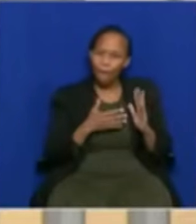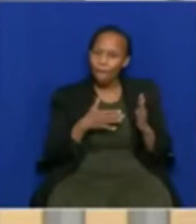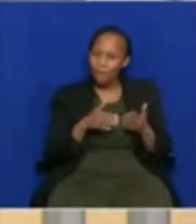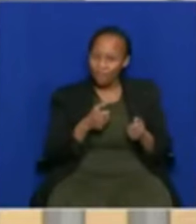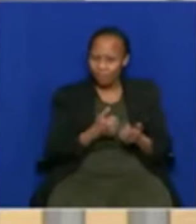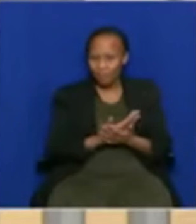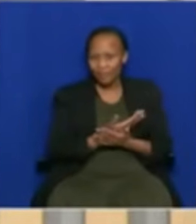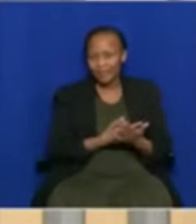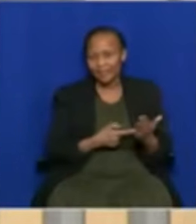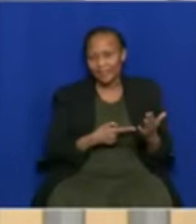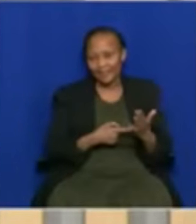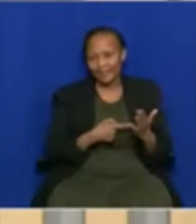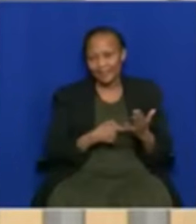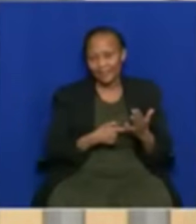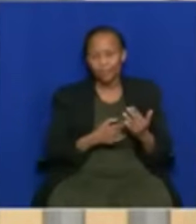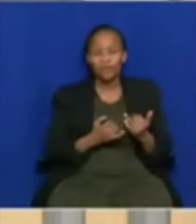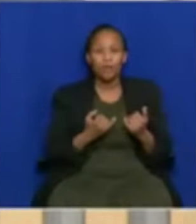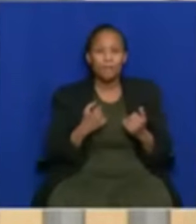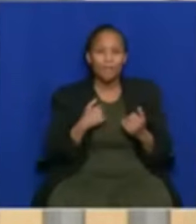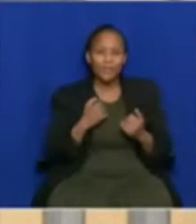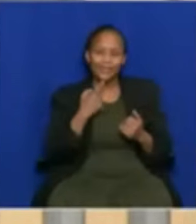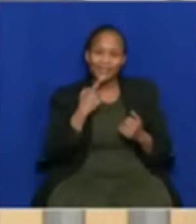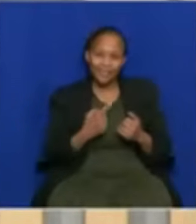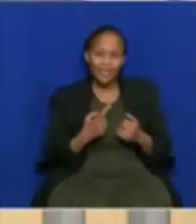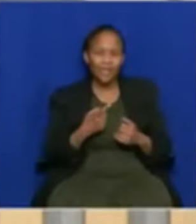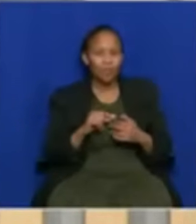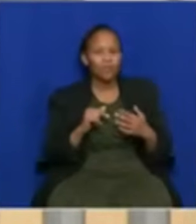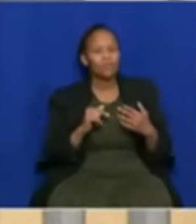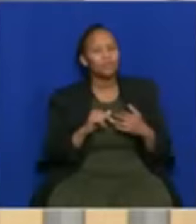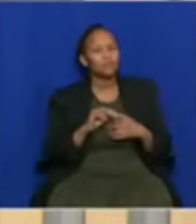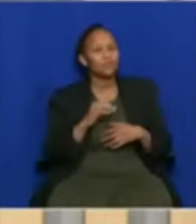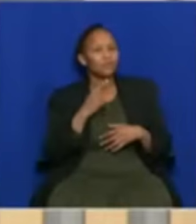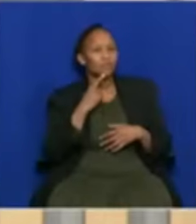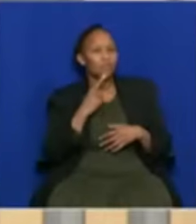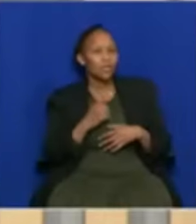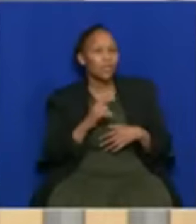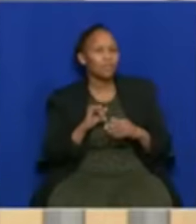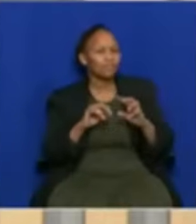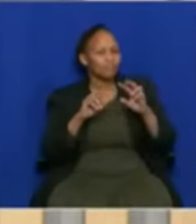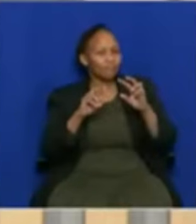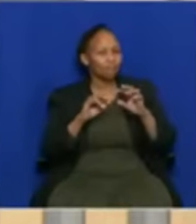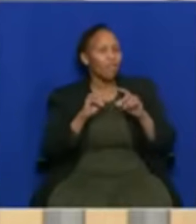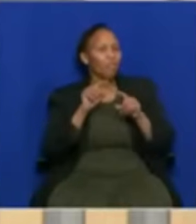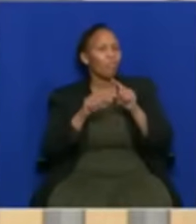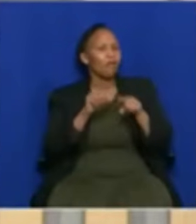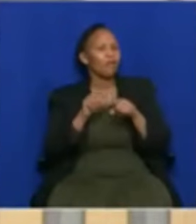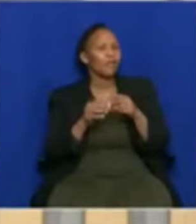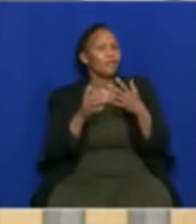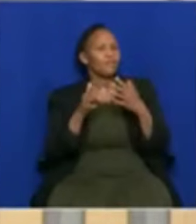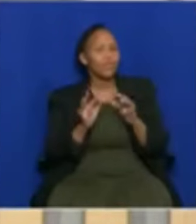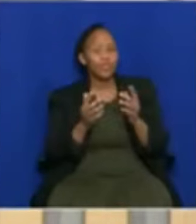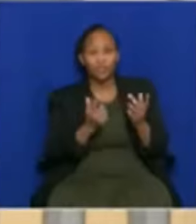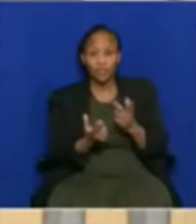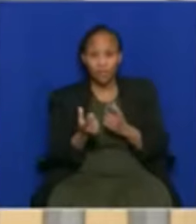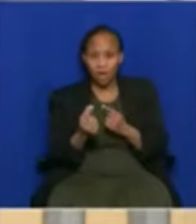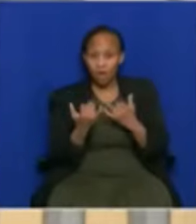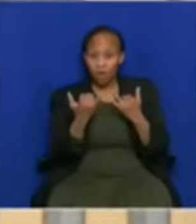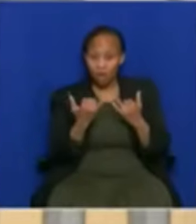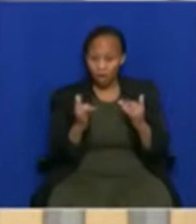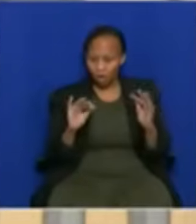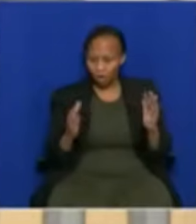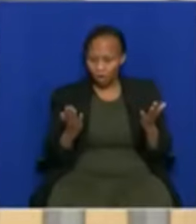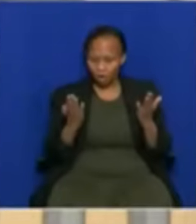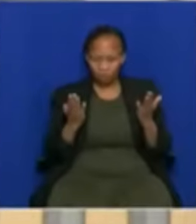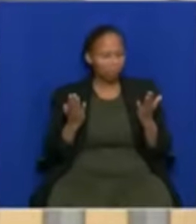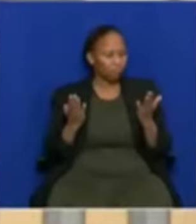as a preliminary that this is an allegation that's been made. I need to now go and investigate and confirm what this